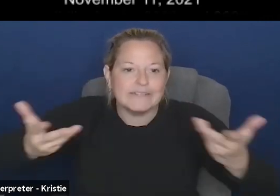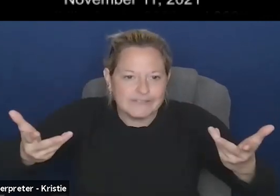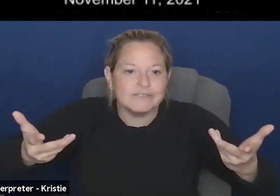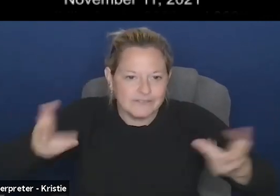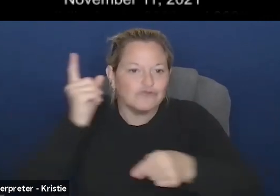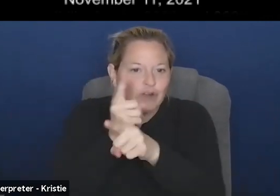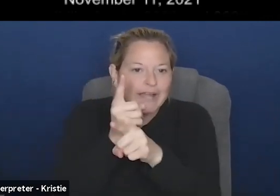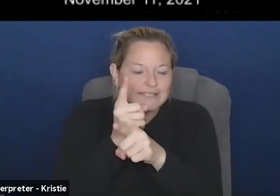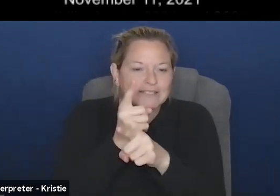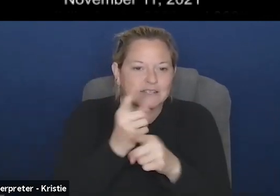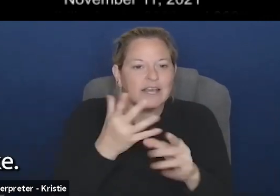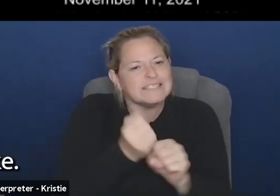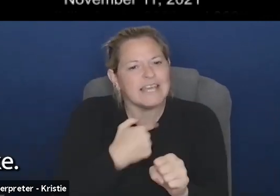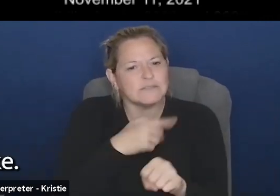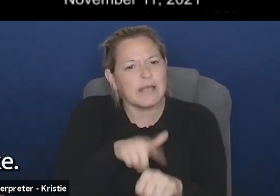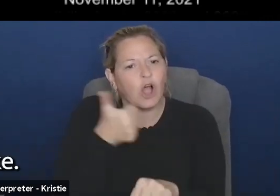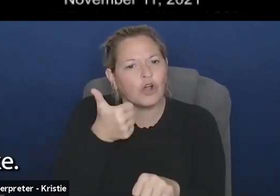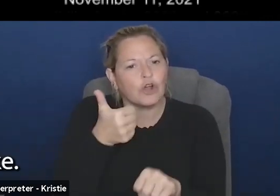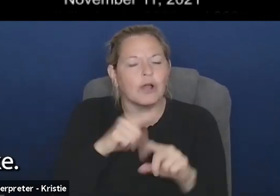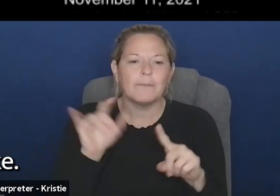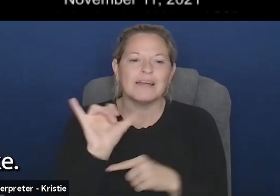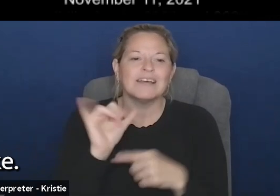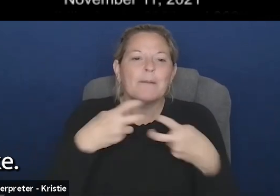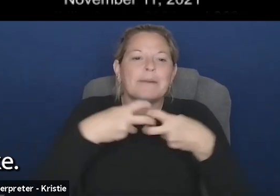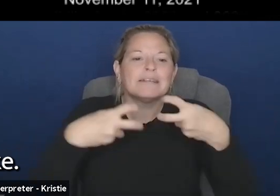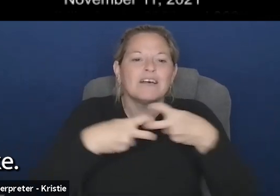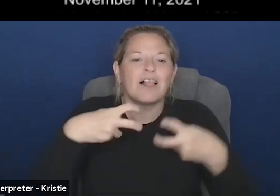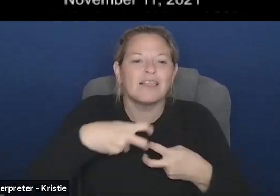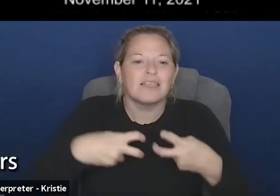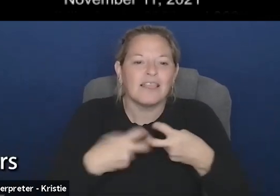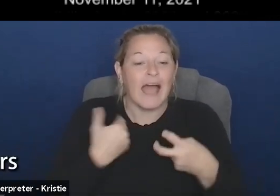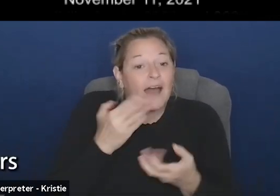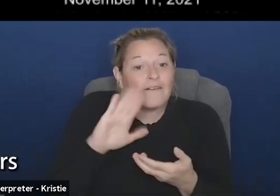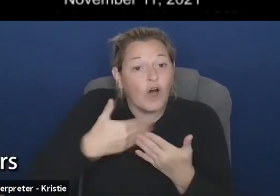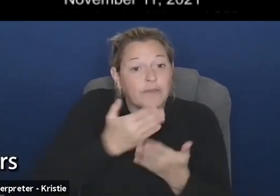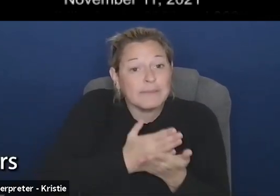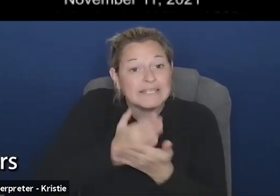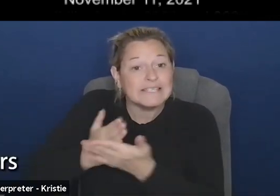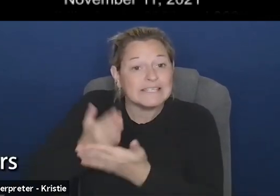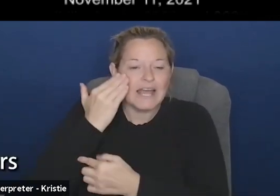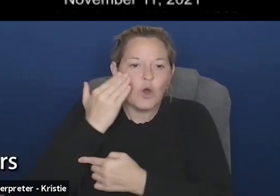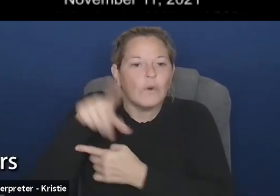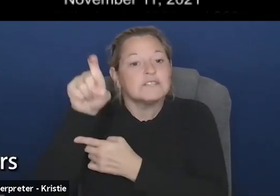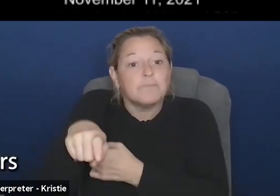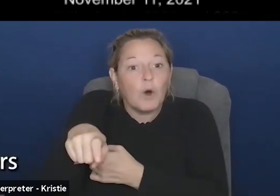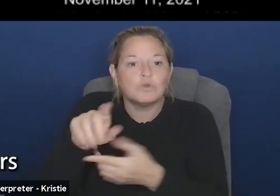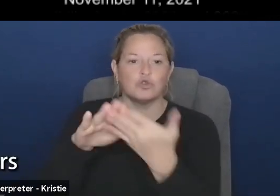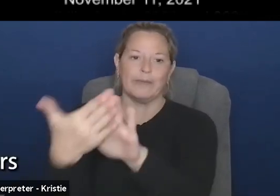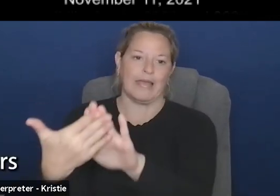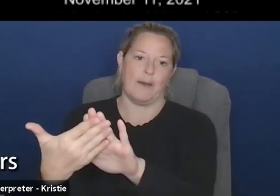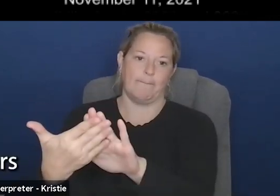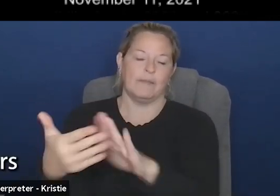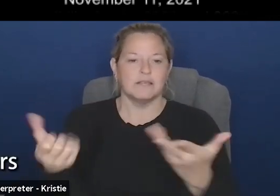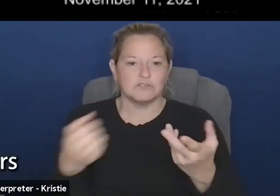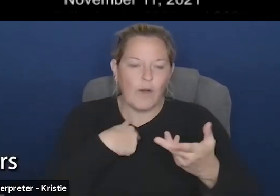like building, it's like a puzzle, right? You've got the pieces, you know what it's supposed to look like, and eventually you assemble it, and you've got a